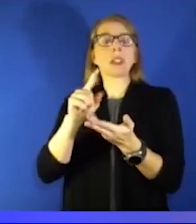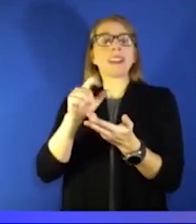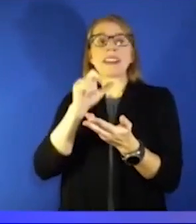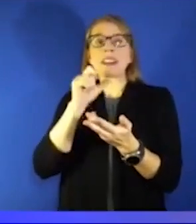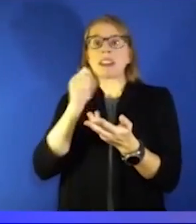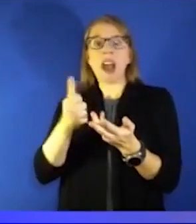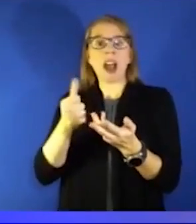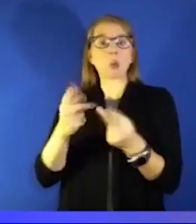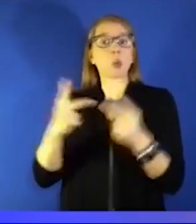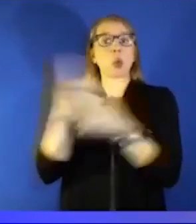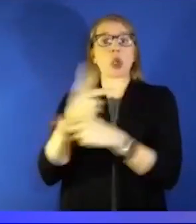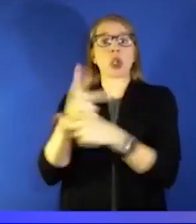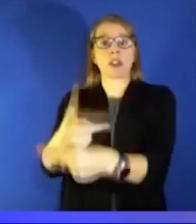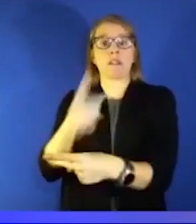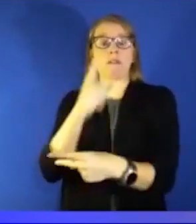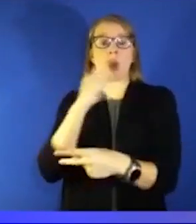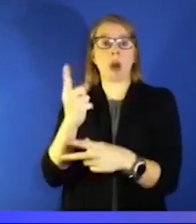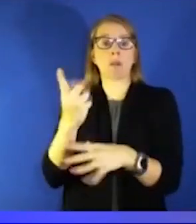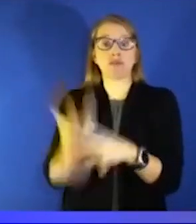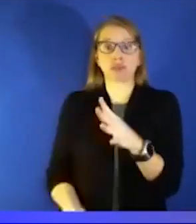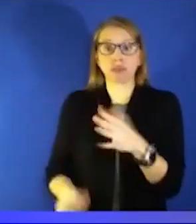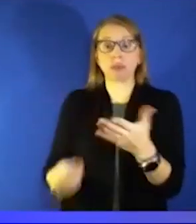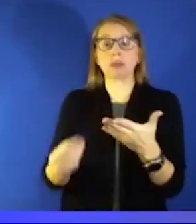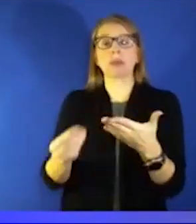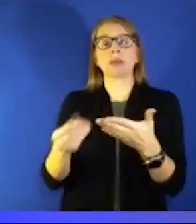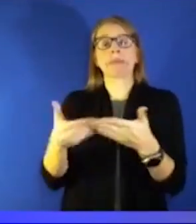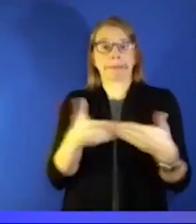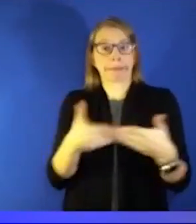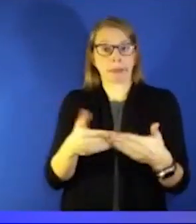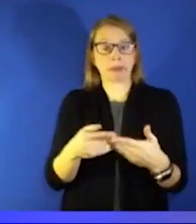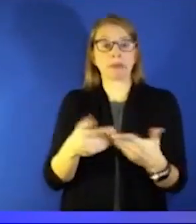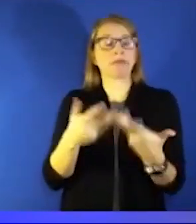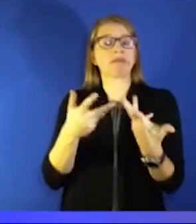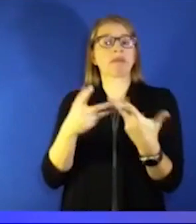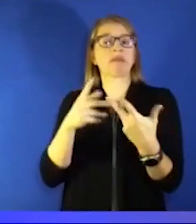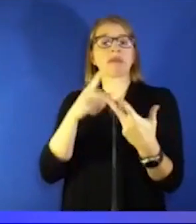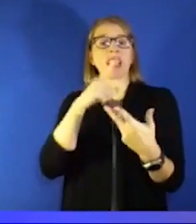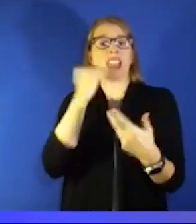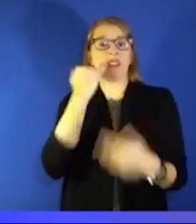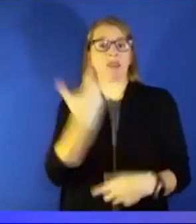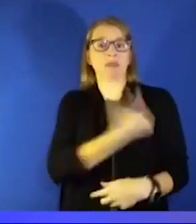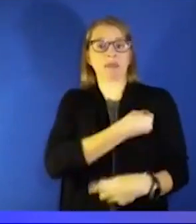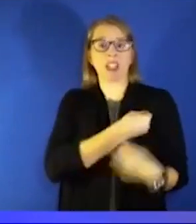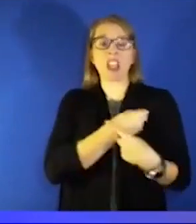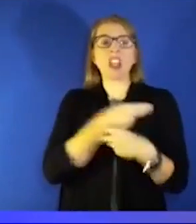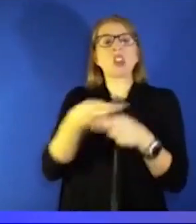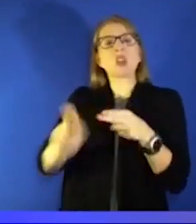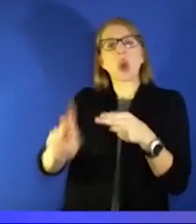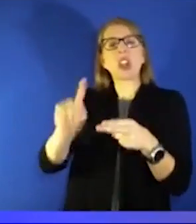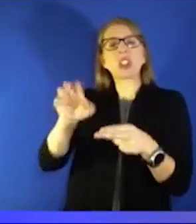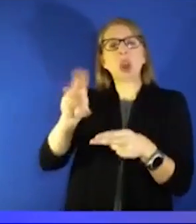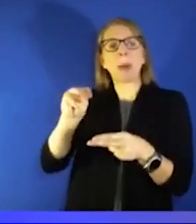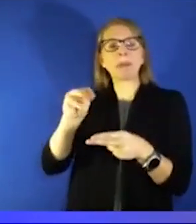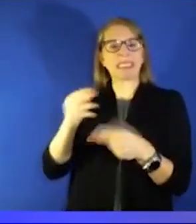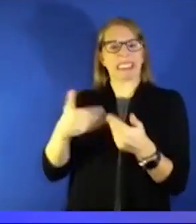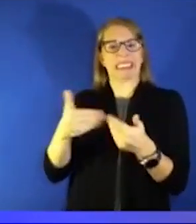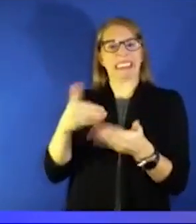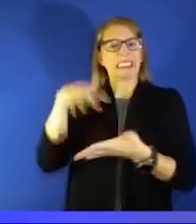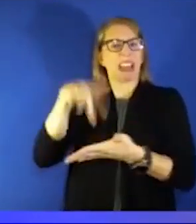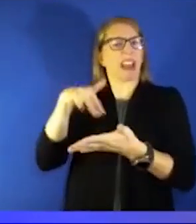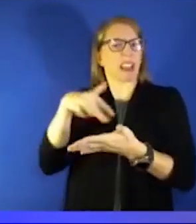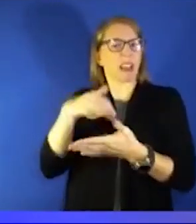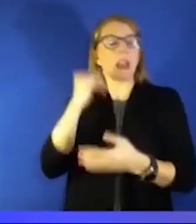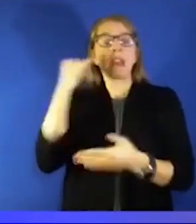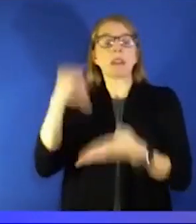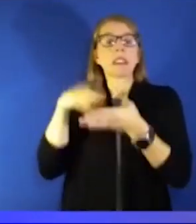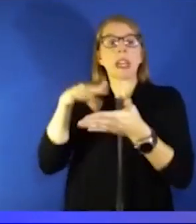the easiest things to study because it's a relatively short-term thing. If you're going to study for